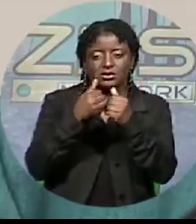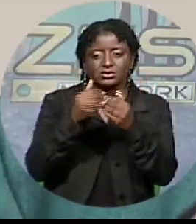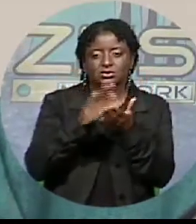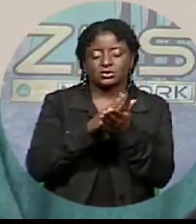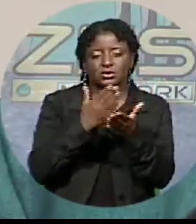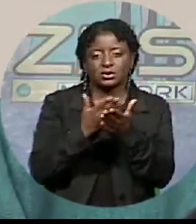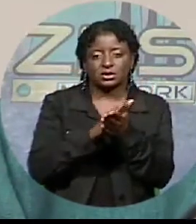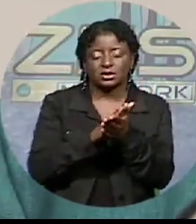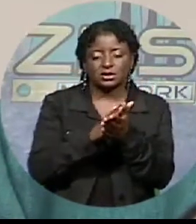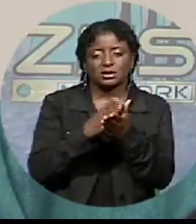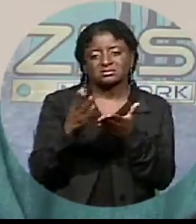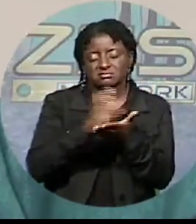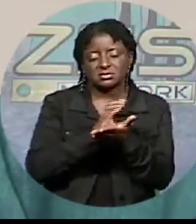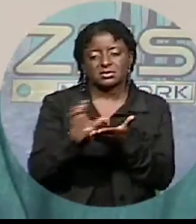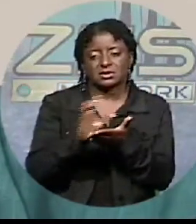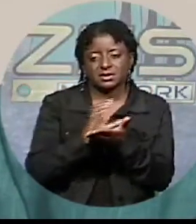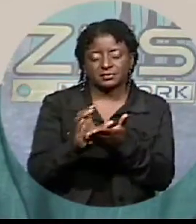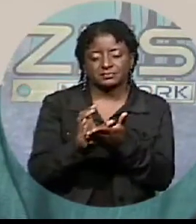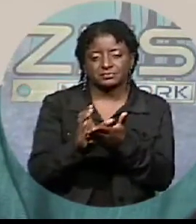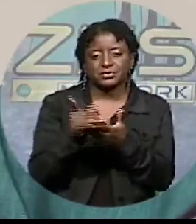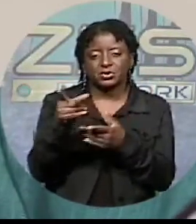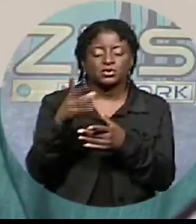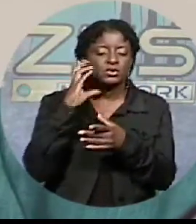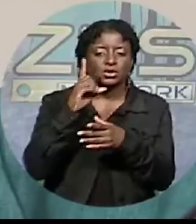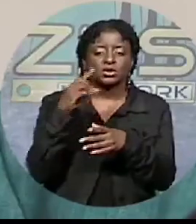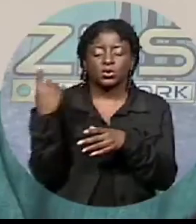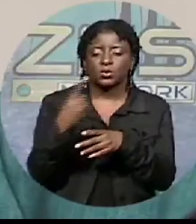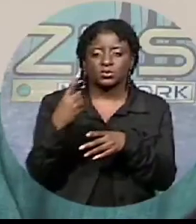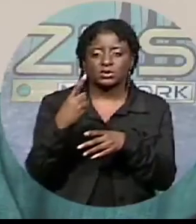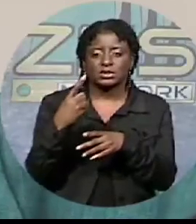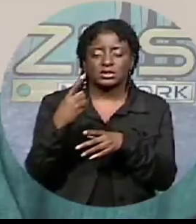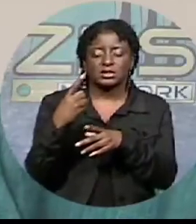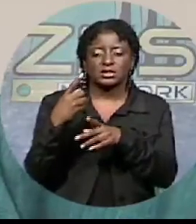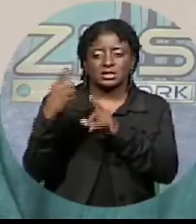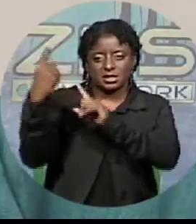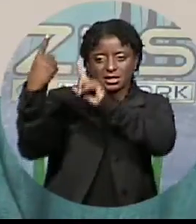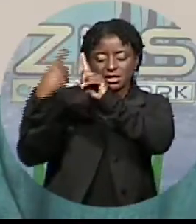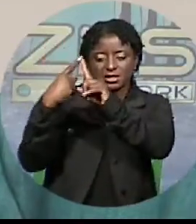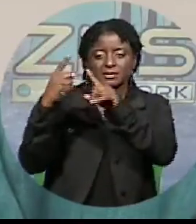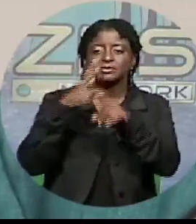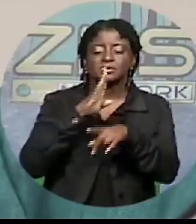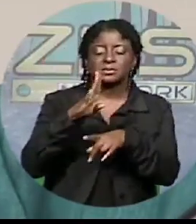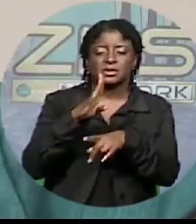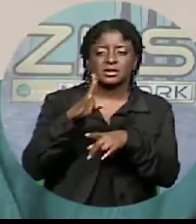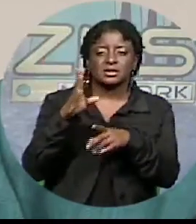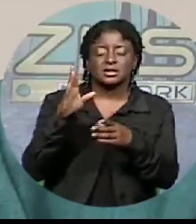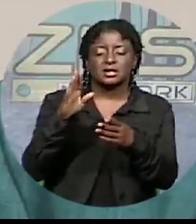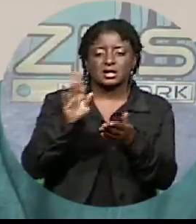somebody's house in Cable Beach, or wash, iron, cook.